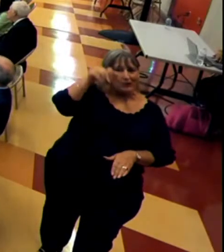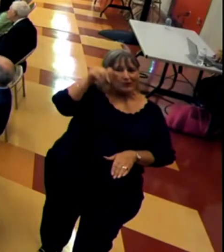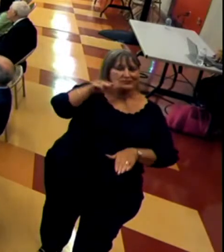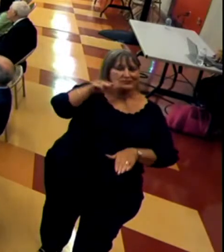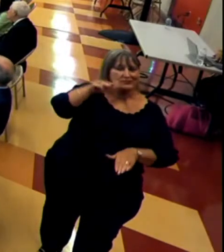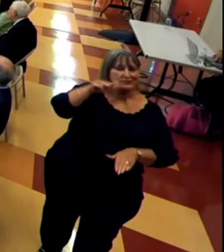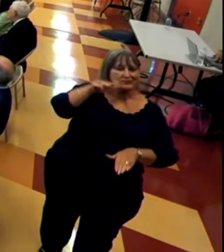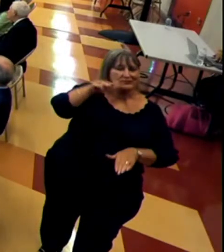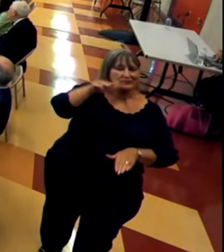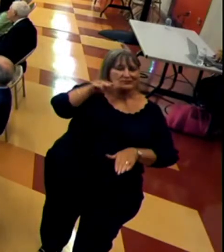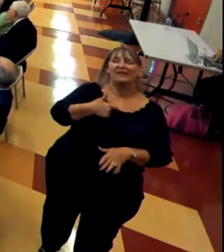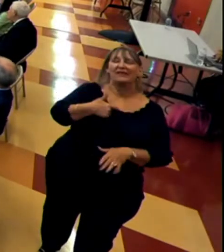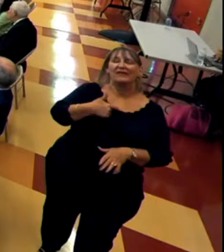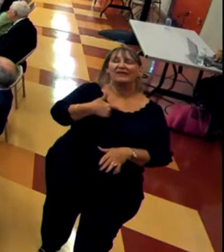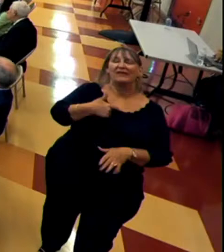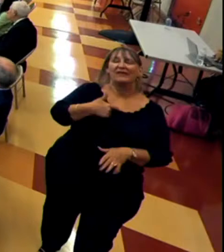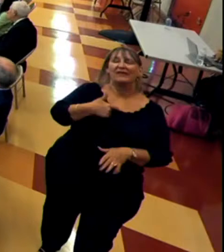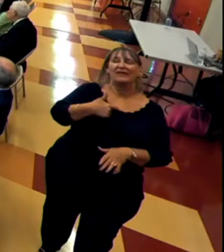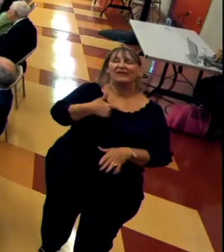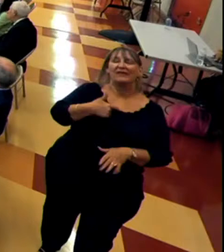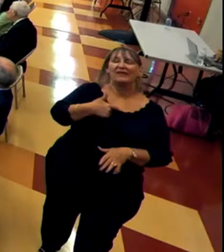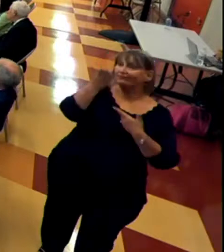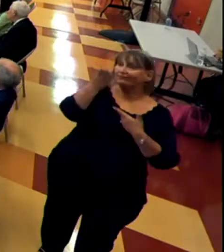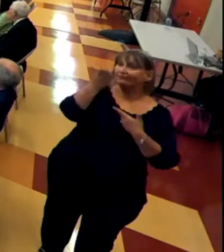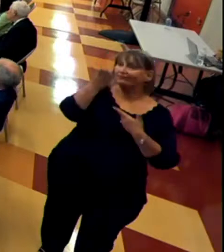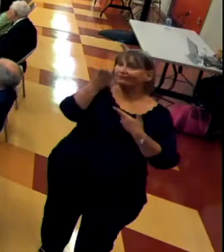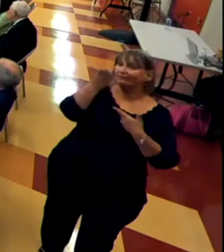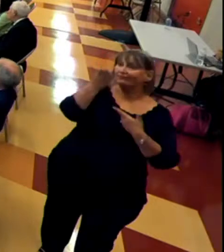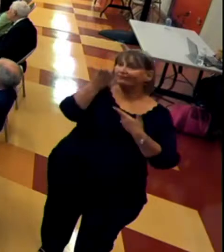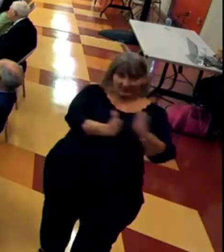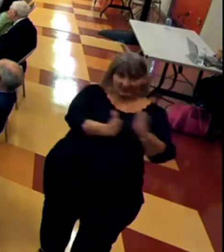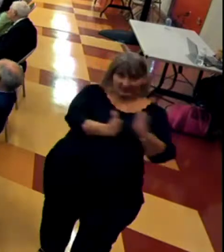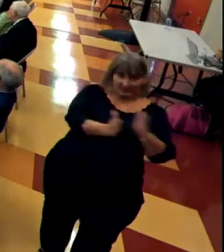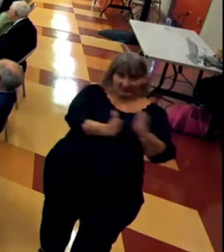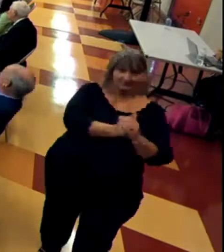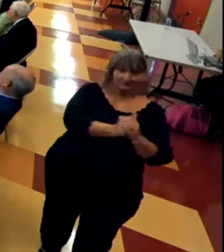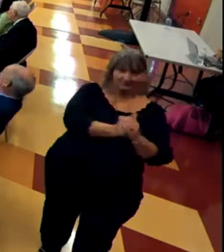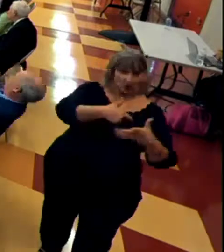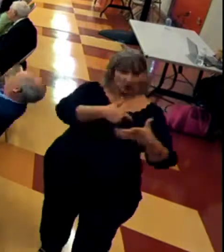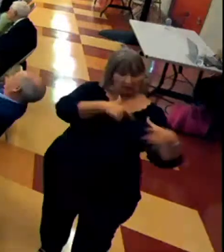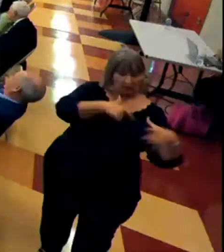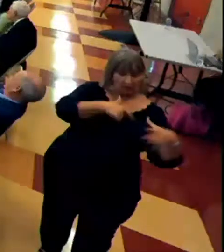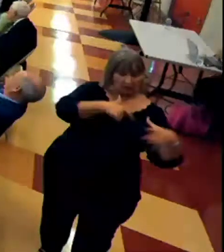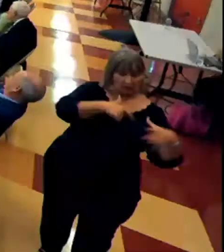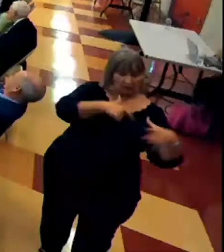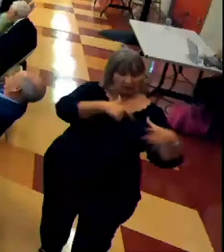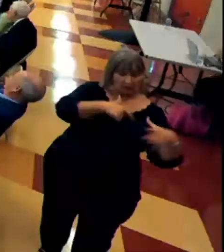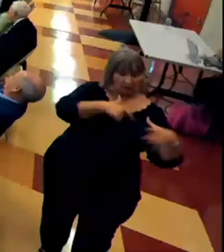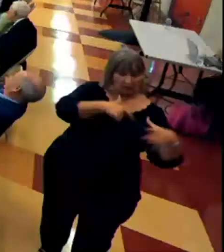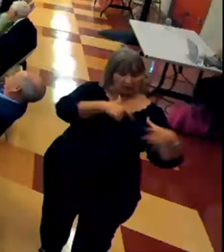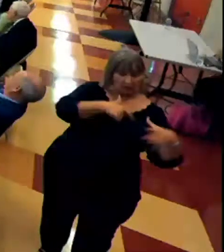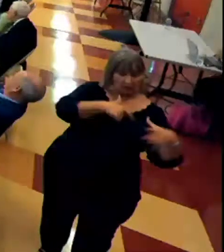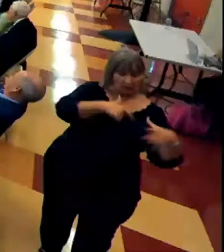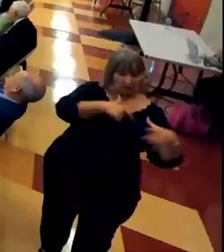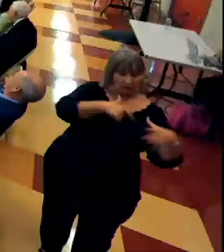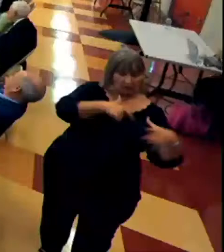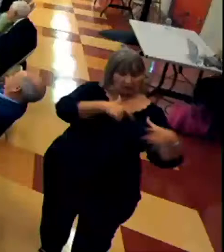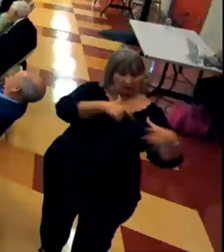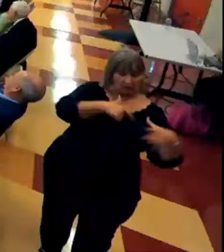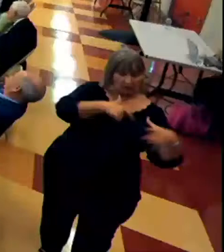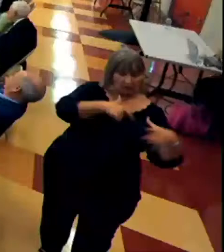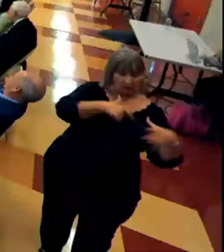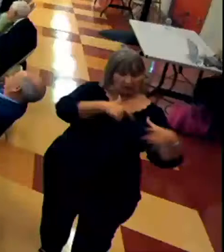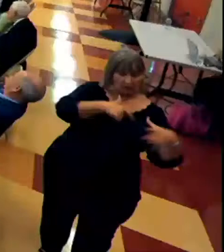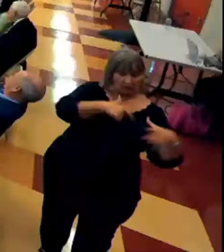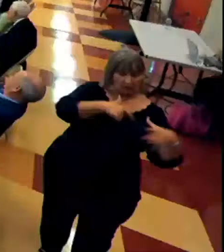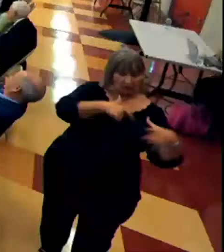I'd like to make a motion. We have a plan in front of us that was done by a deliberative body that was altered with public input,